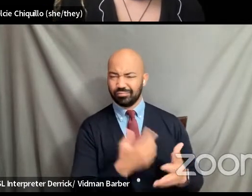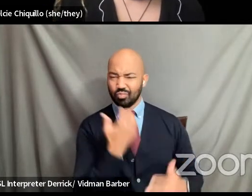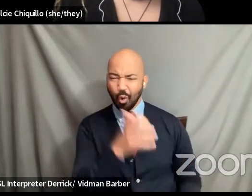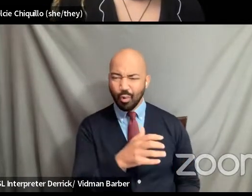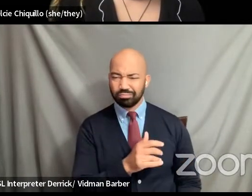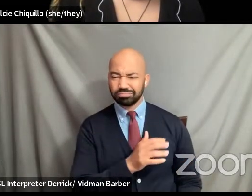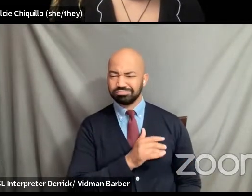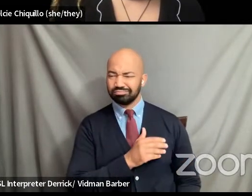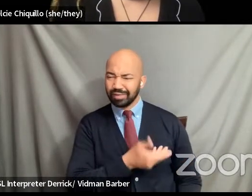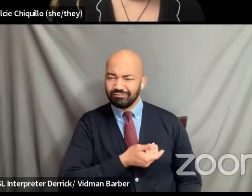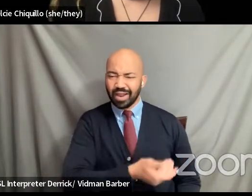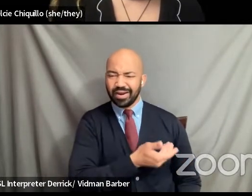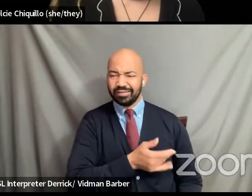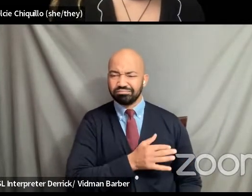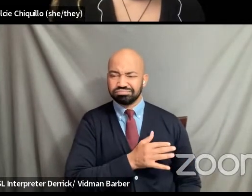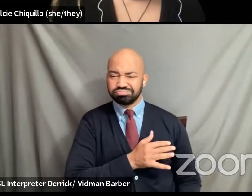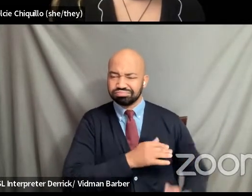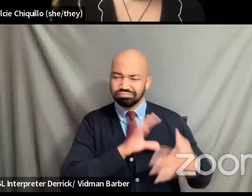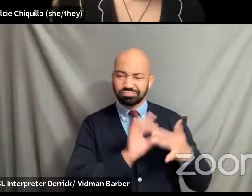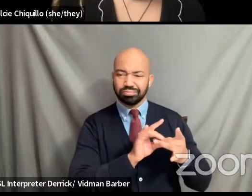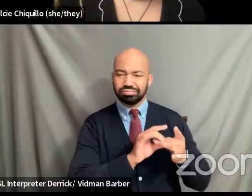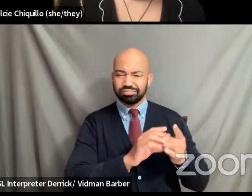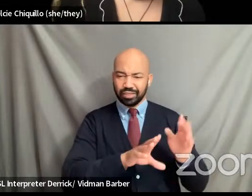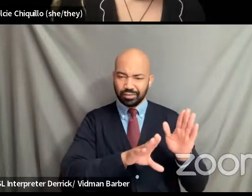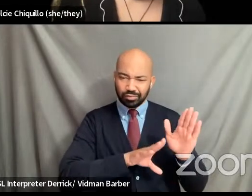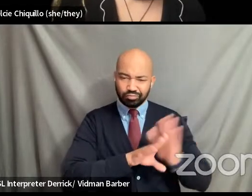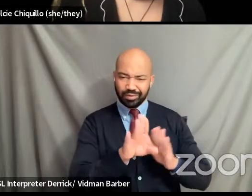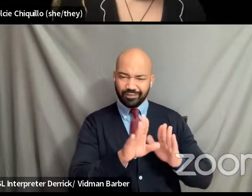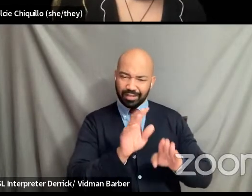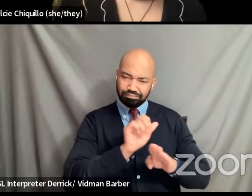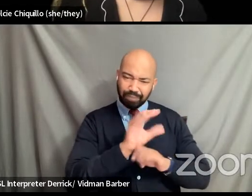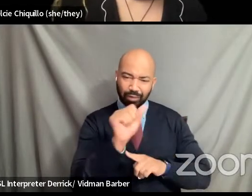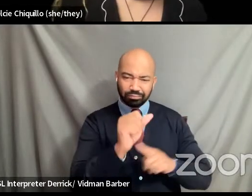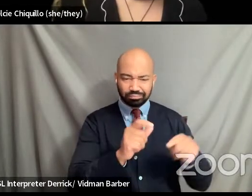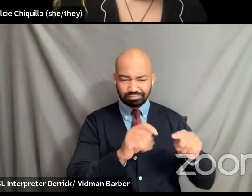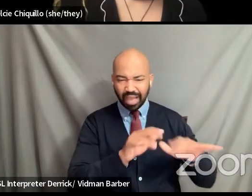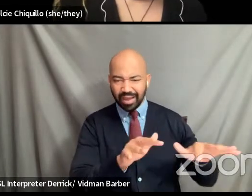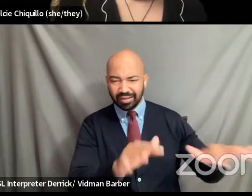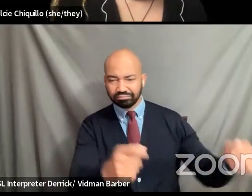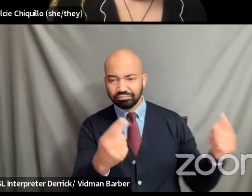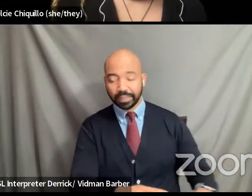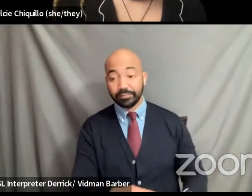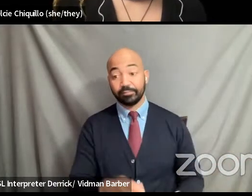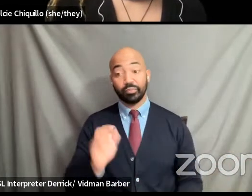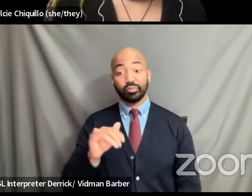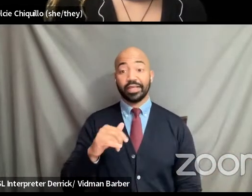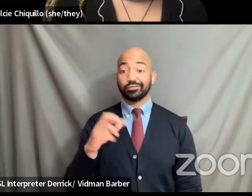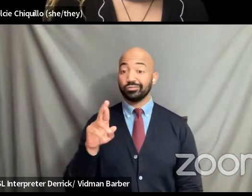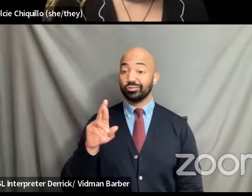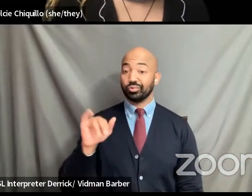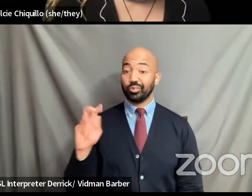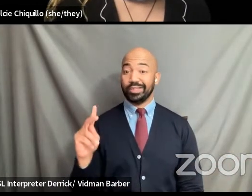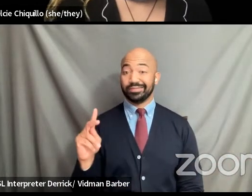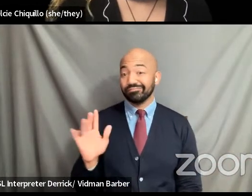so inviting and fruitful. So it's the risk, and I'm still afraid, and I probably will be